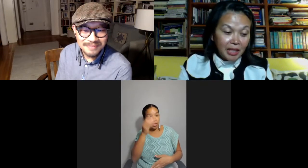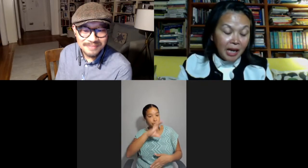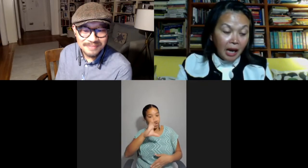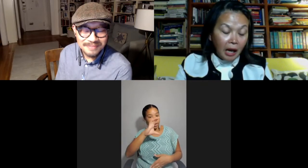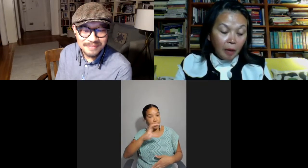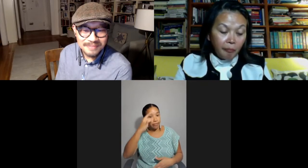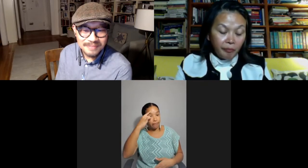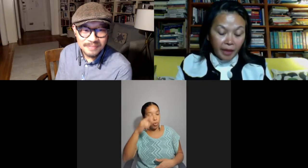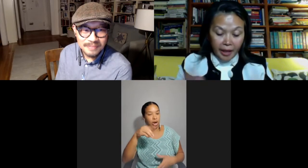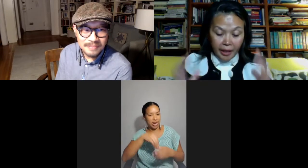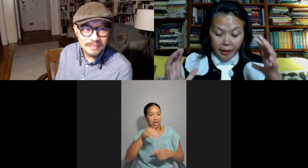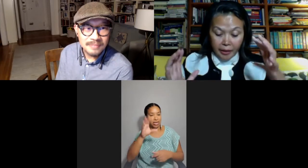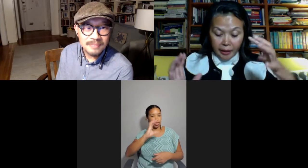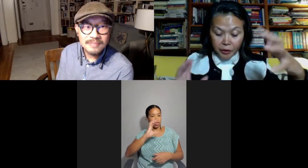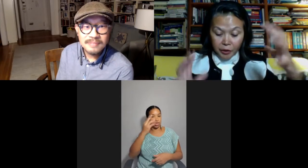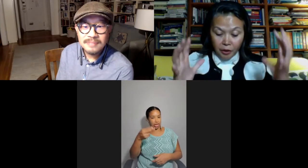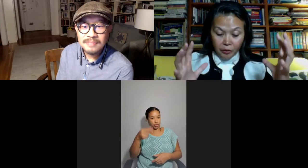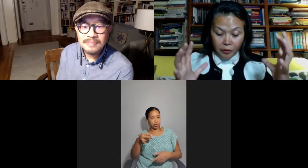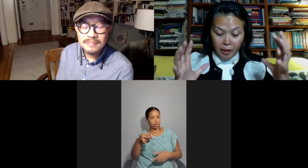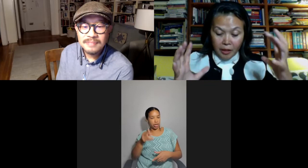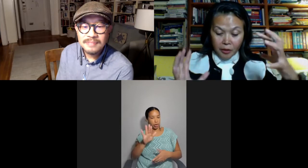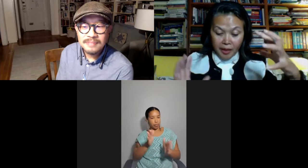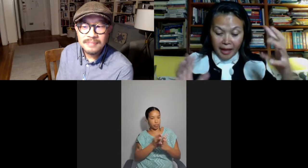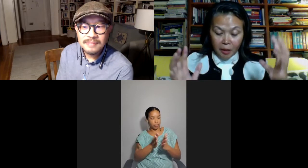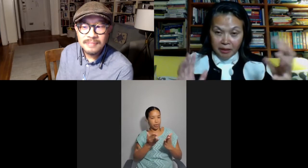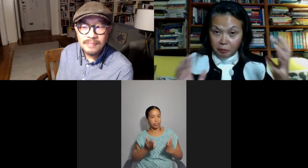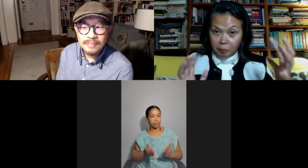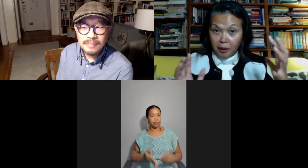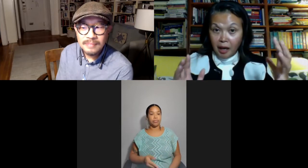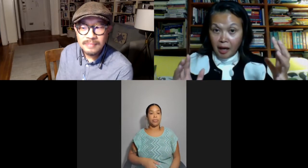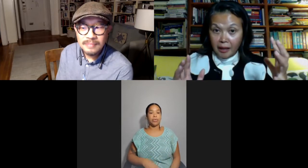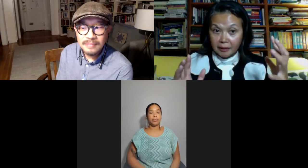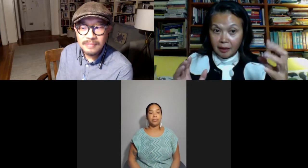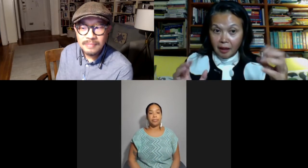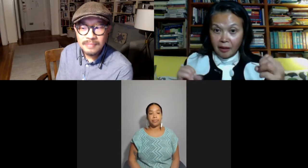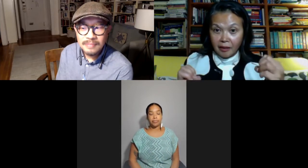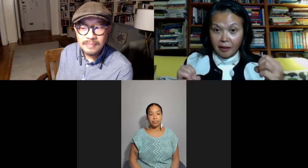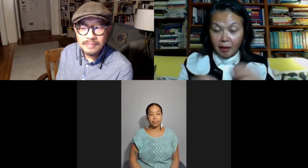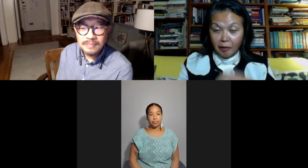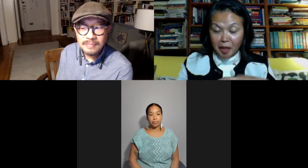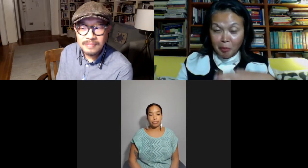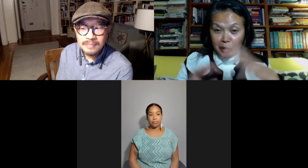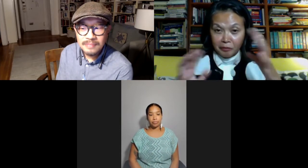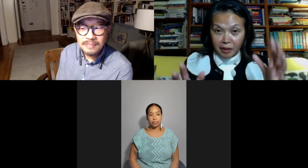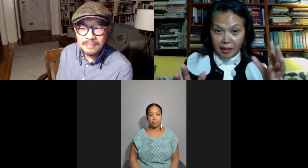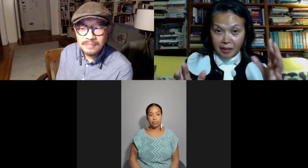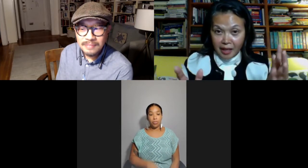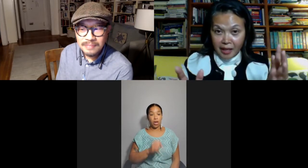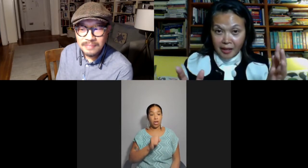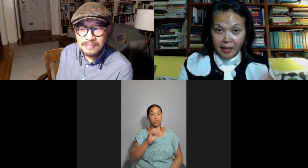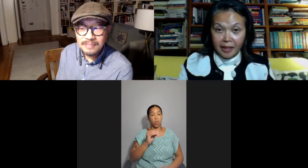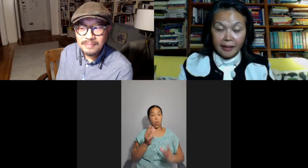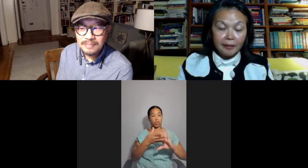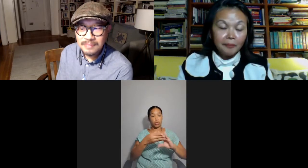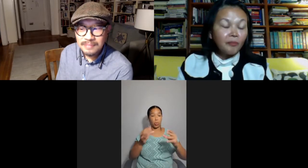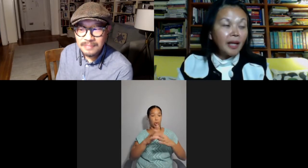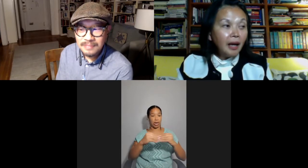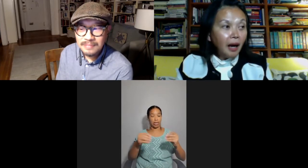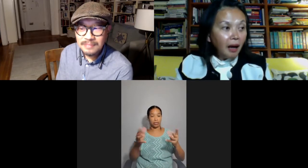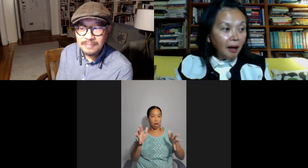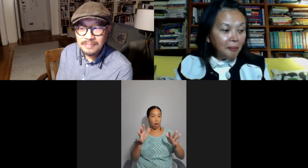History there. And so the elements of plot are already beautifully there